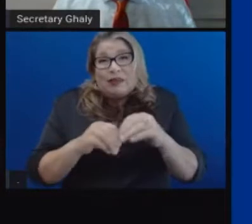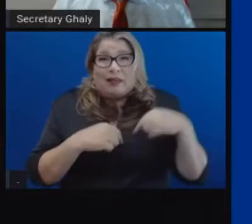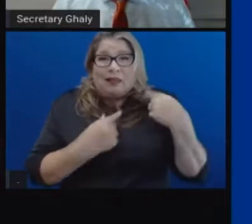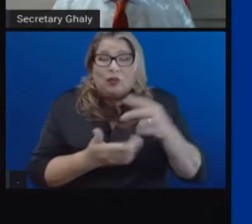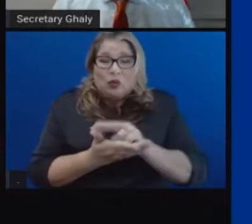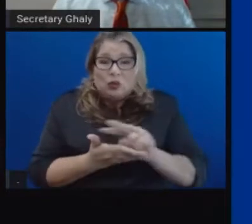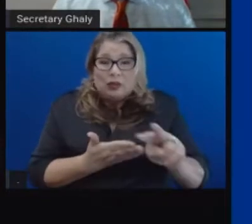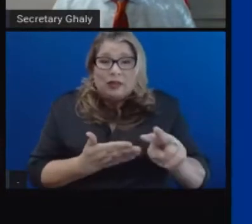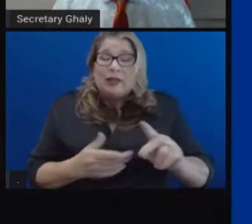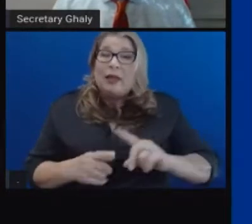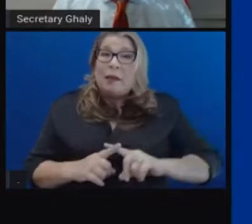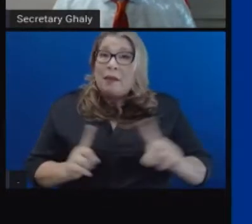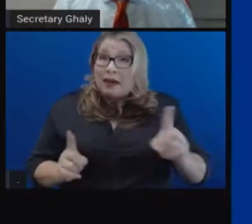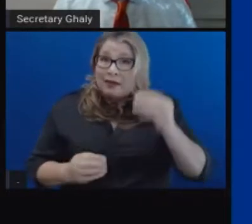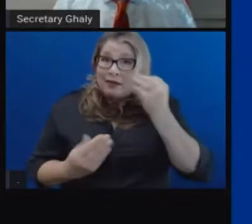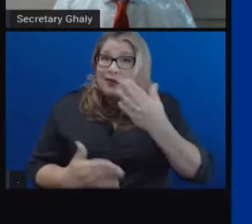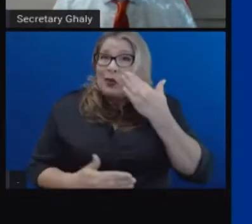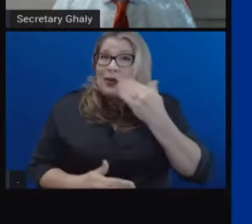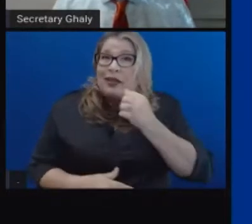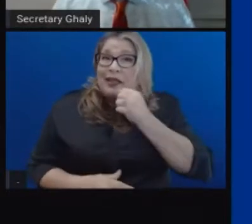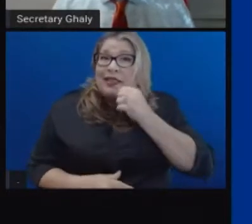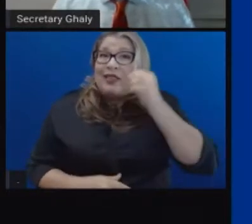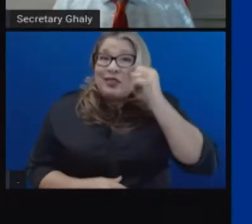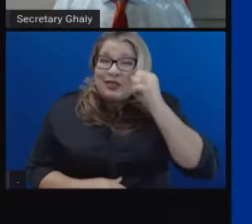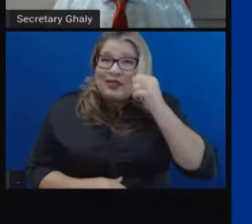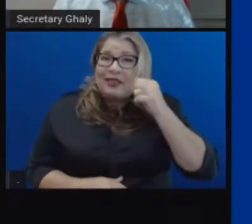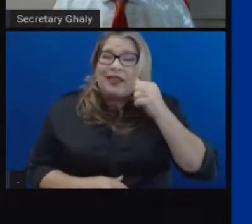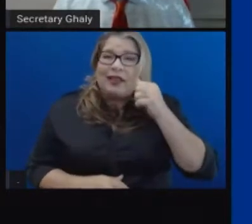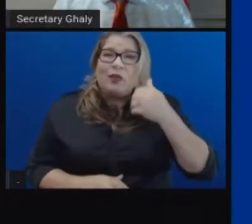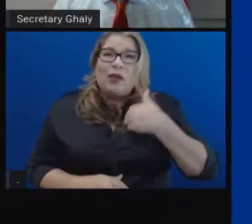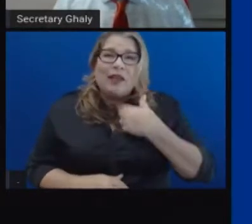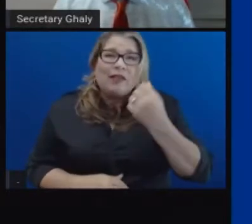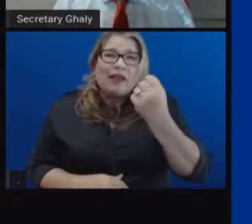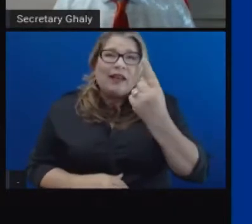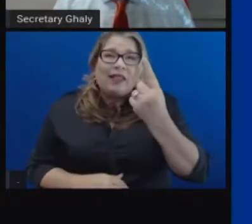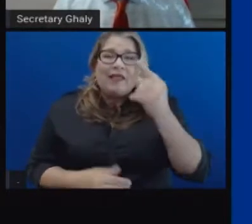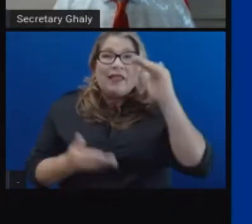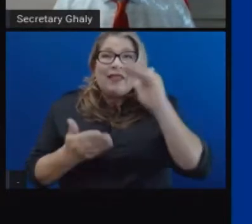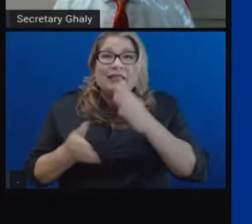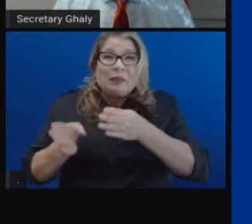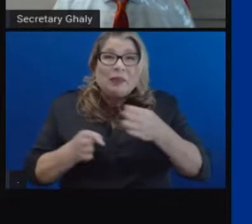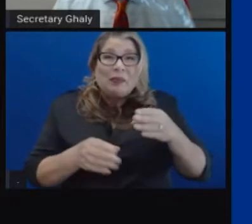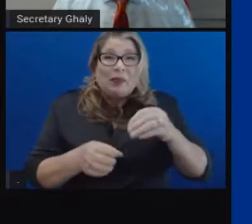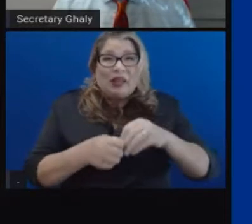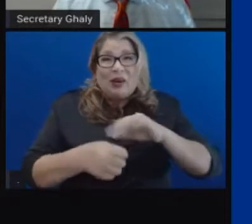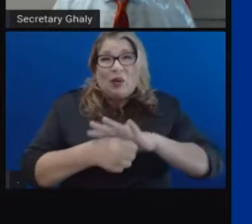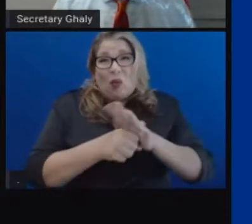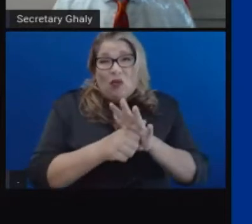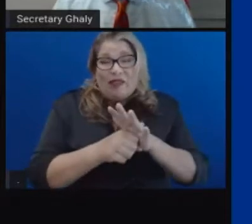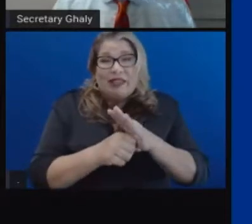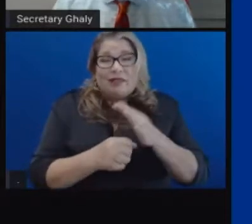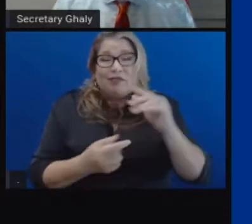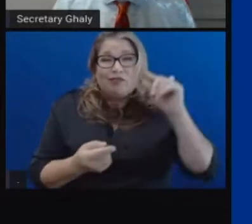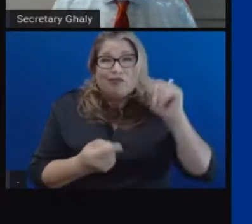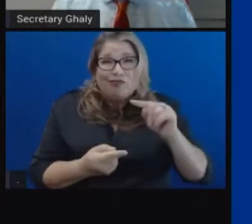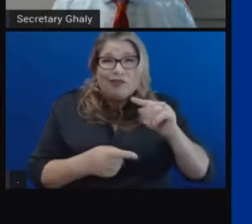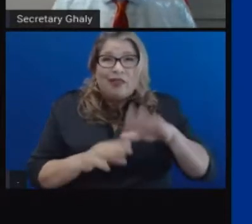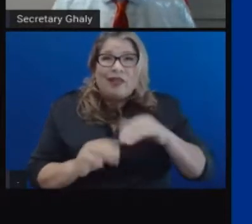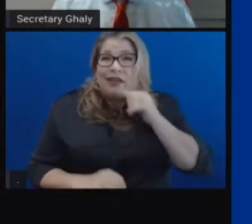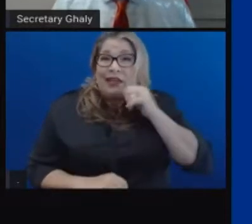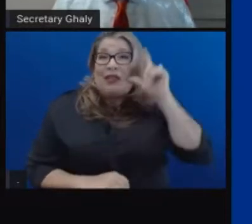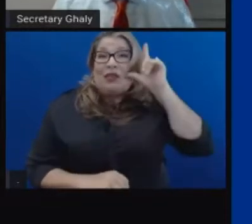reported 11 fewer individuals in our ICUs across the state for COVID than we did the previous day. Again,